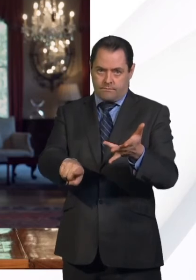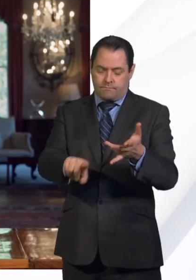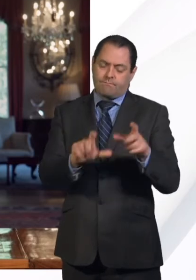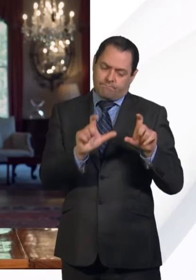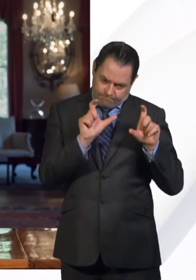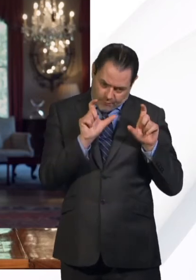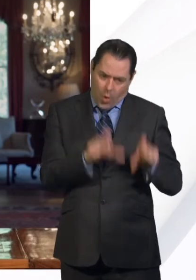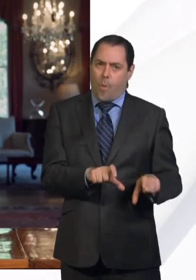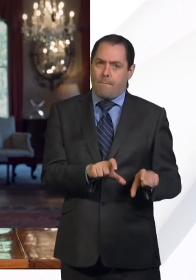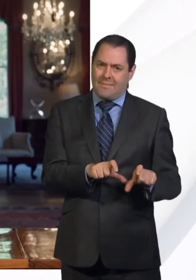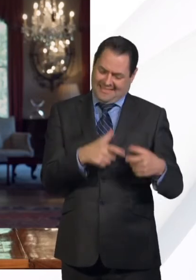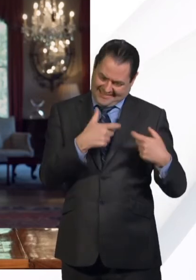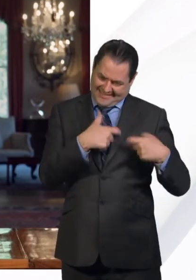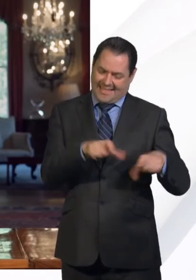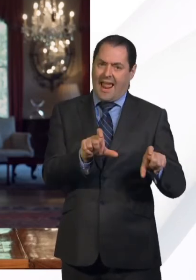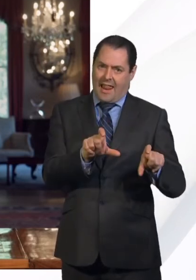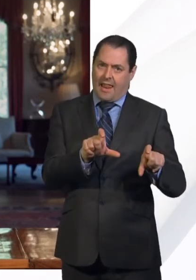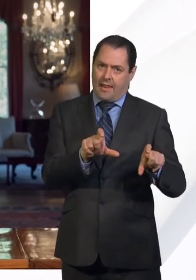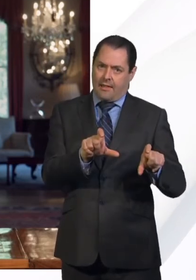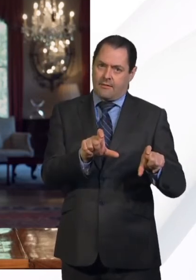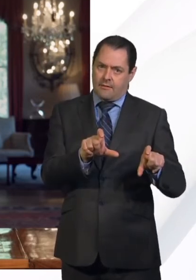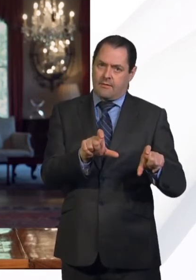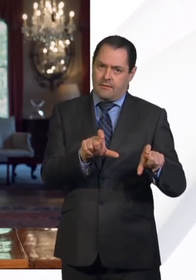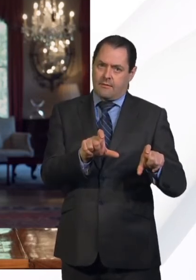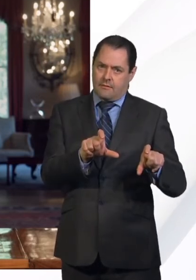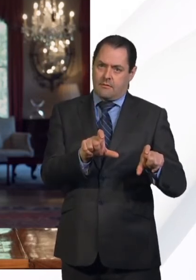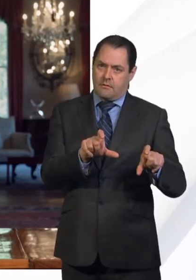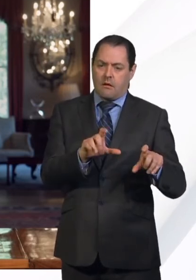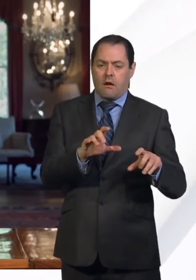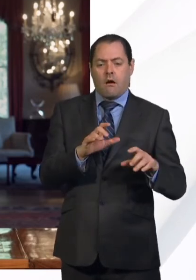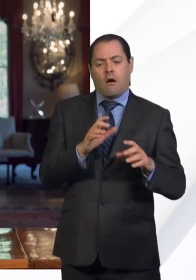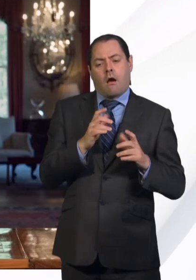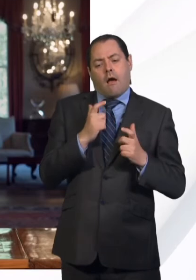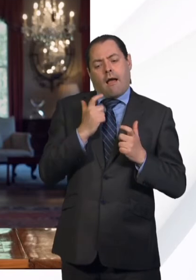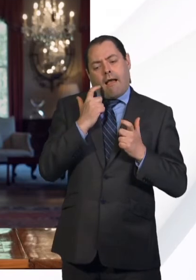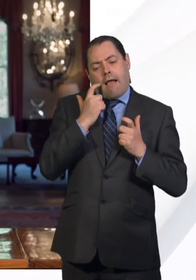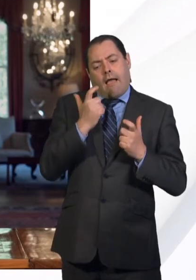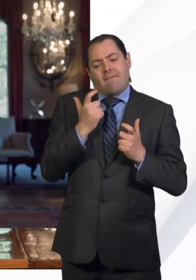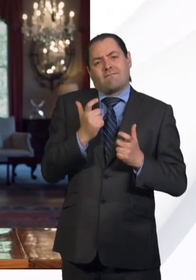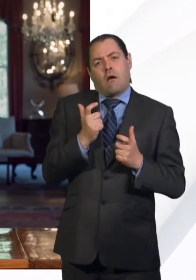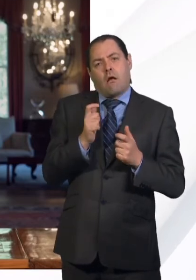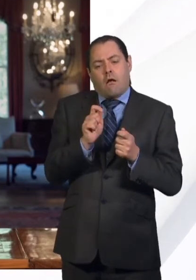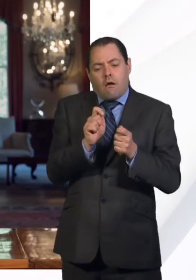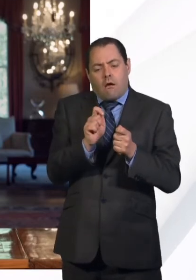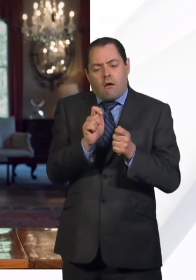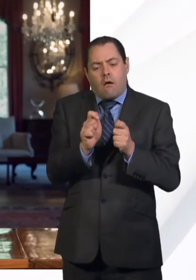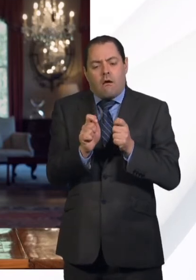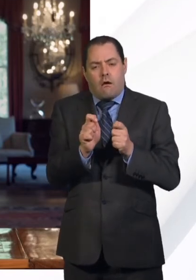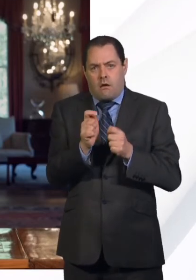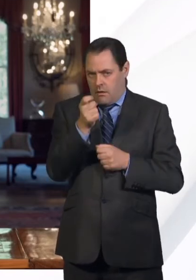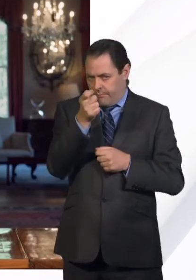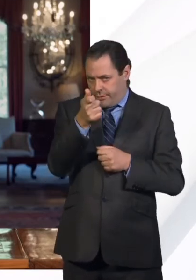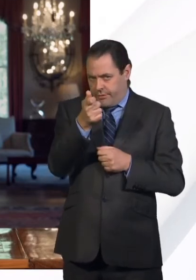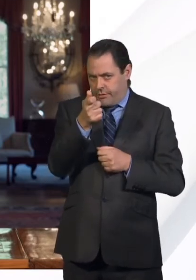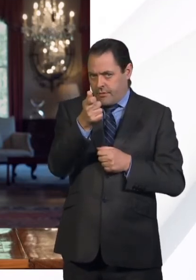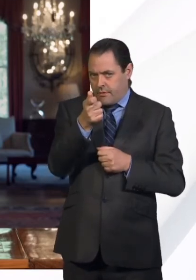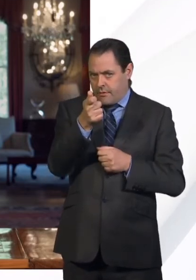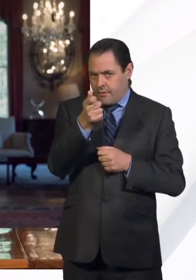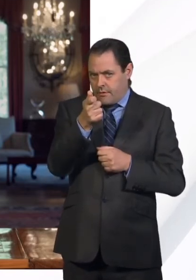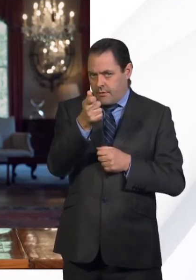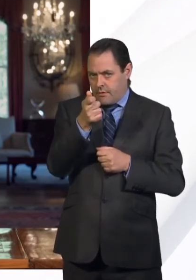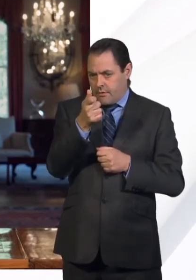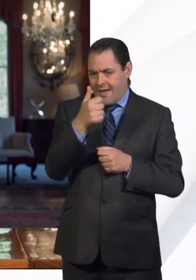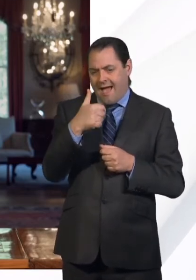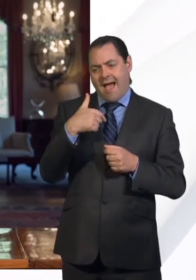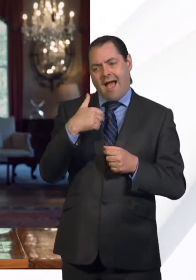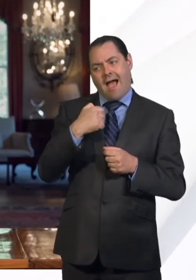Instead, we're taking the first careful steps to modify our measures. And the first step is a change of emphasis